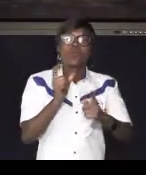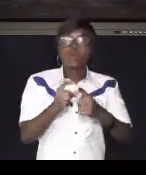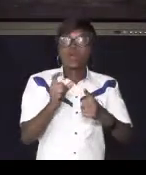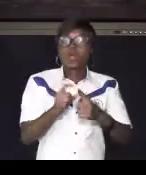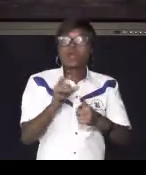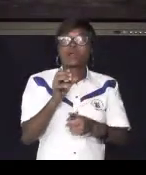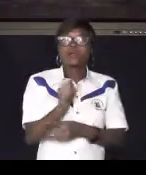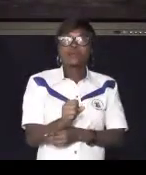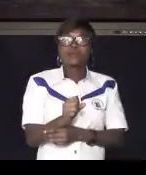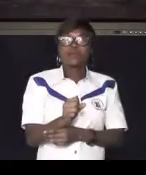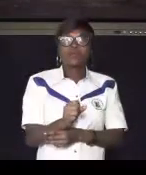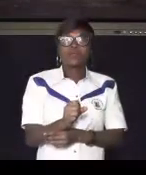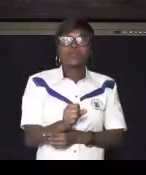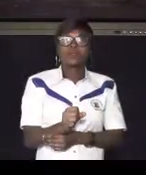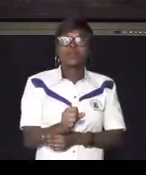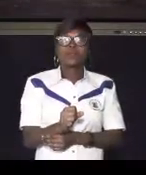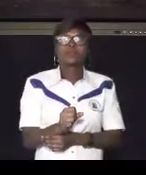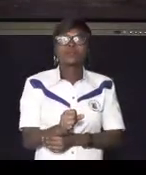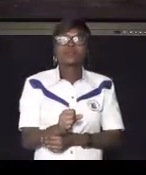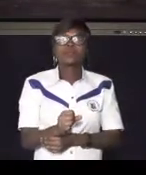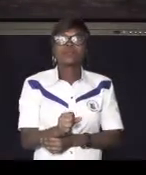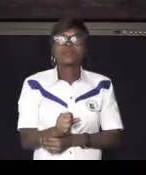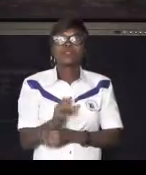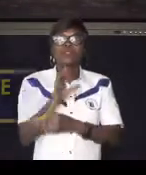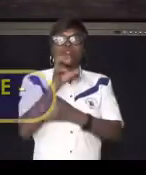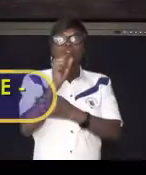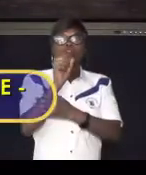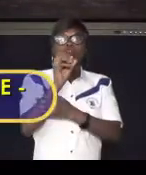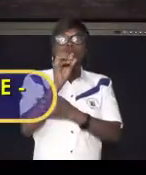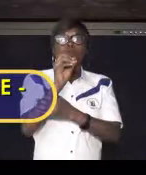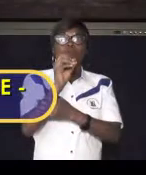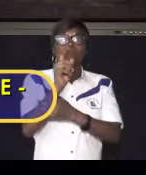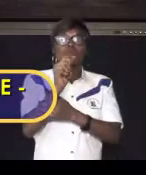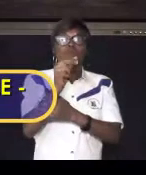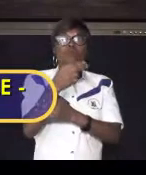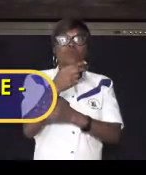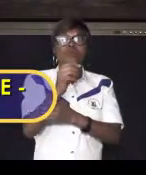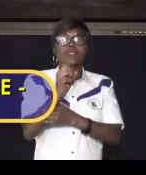antonyms to the following words. Sooth,